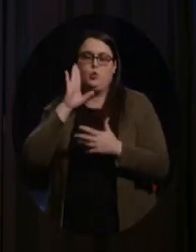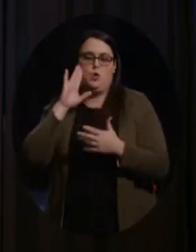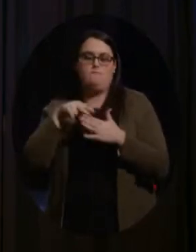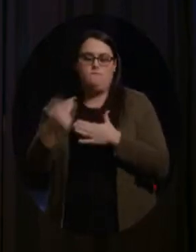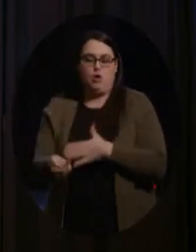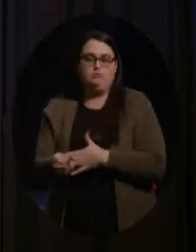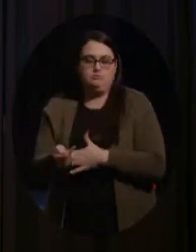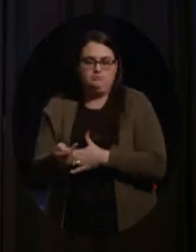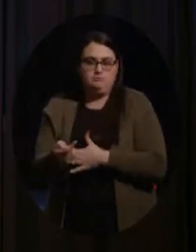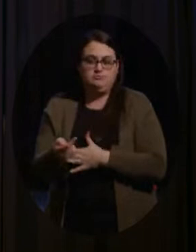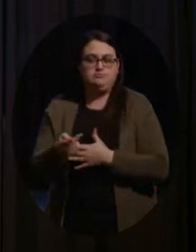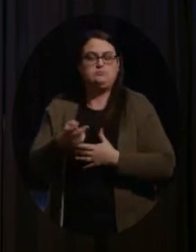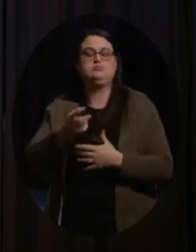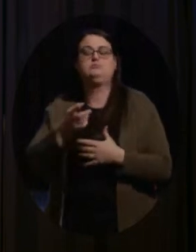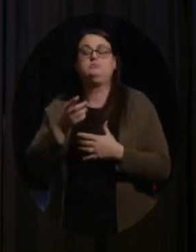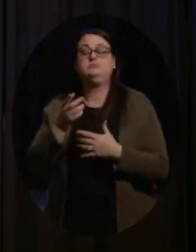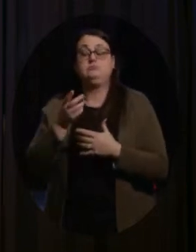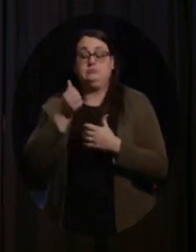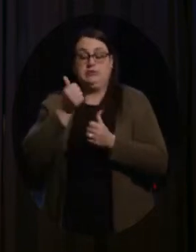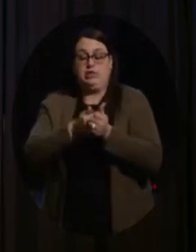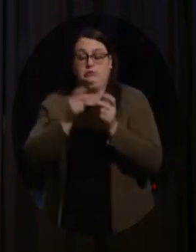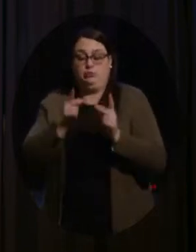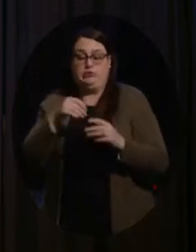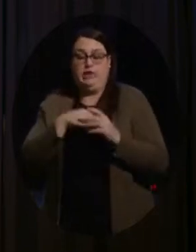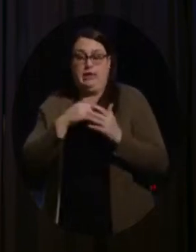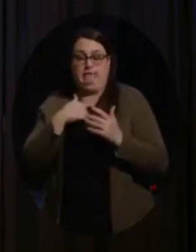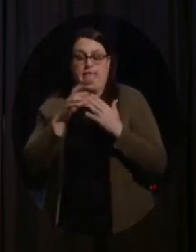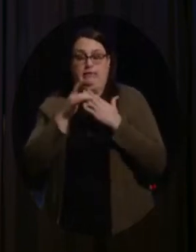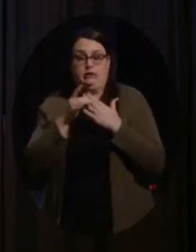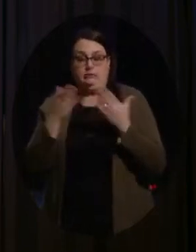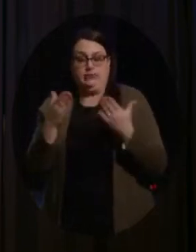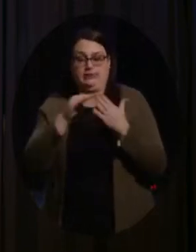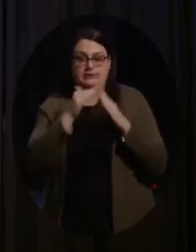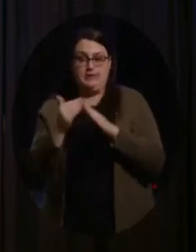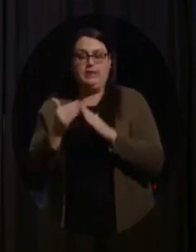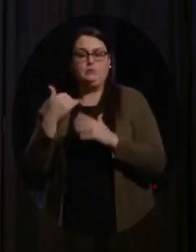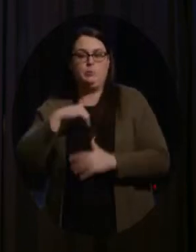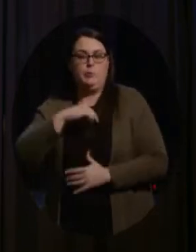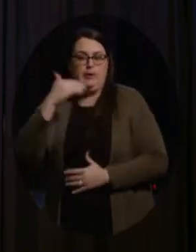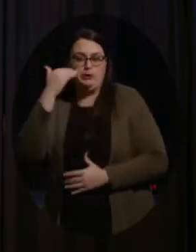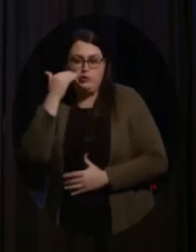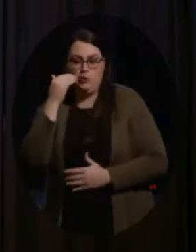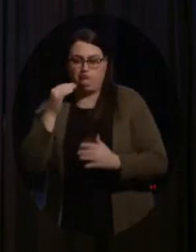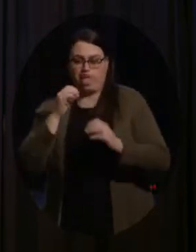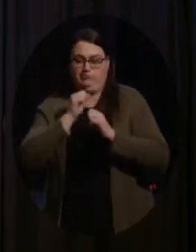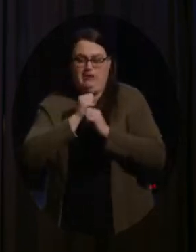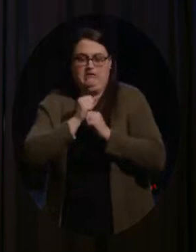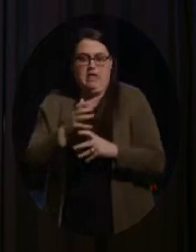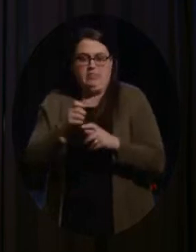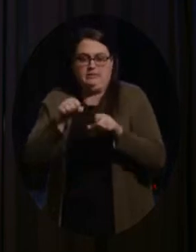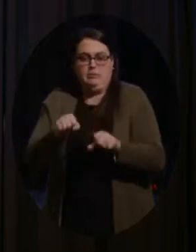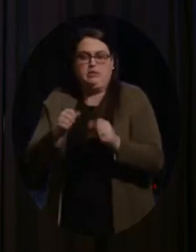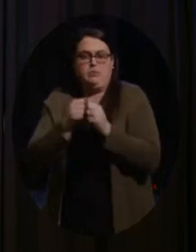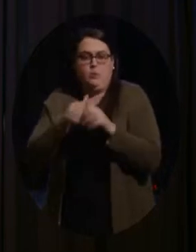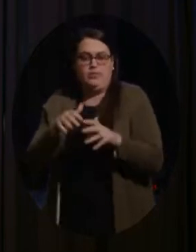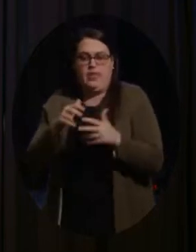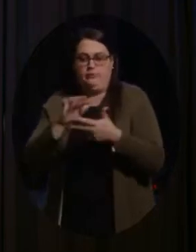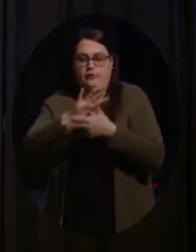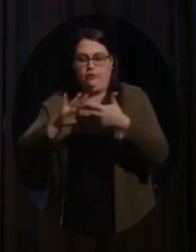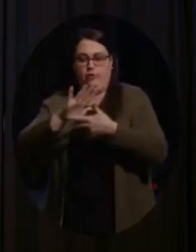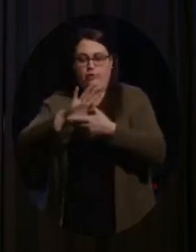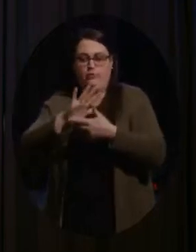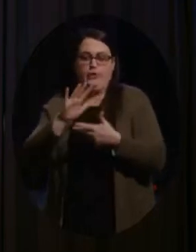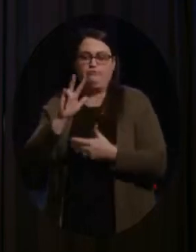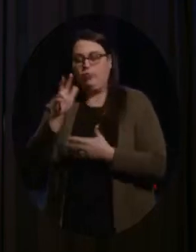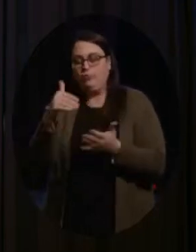fall. Each of us in a leadership position here at the city knows that nothing is possible without the